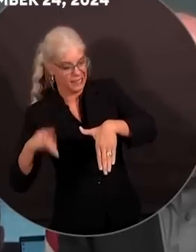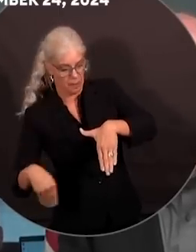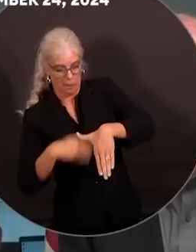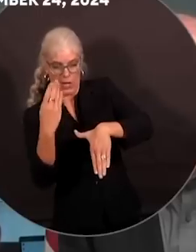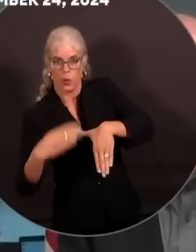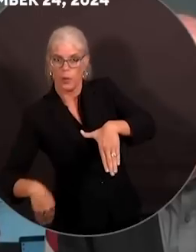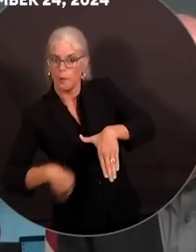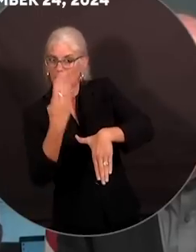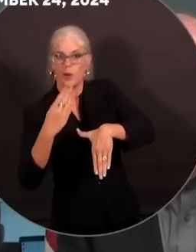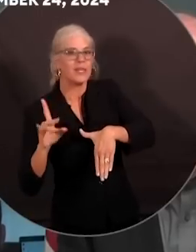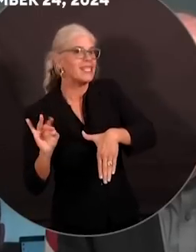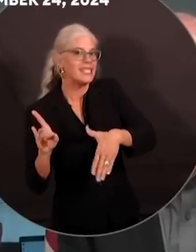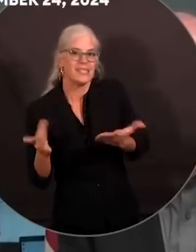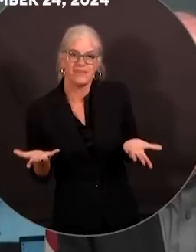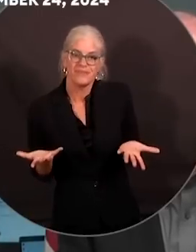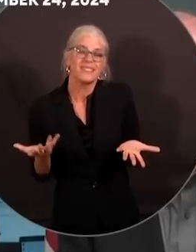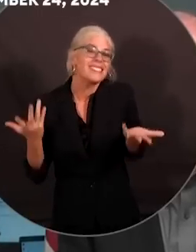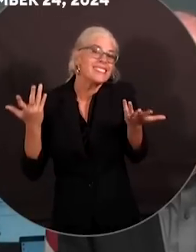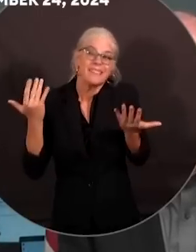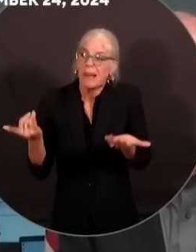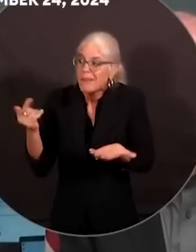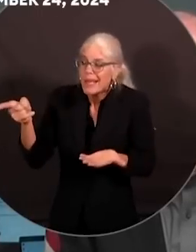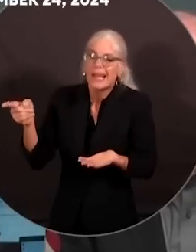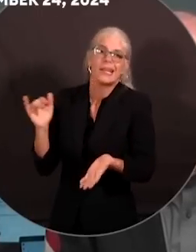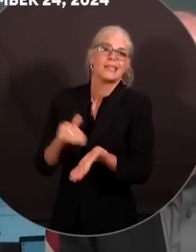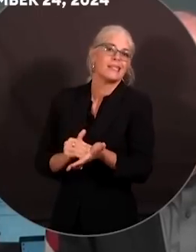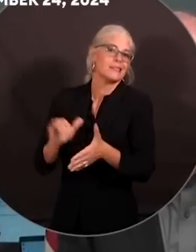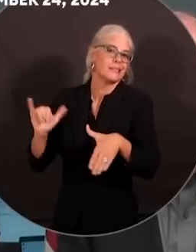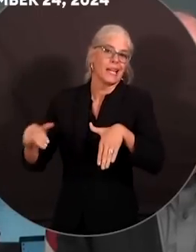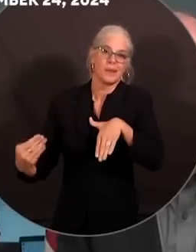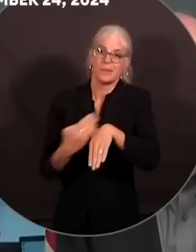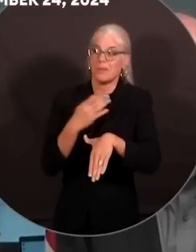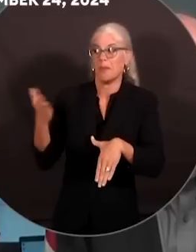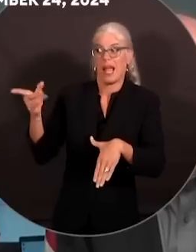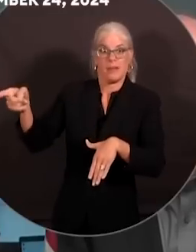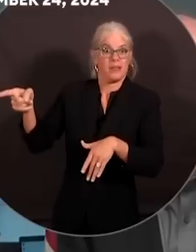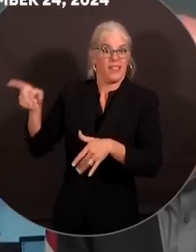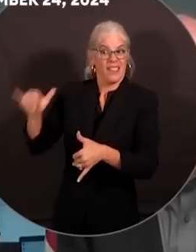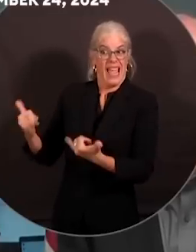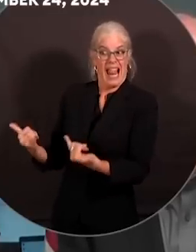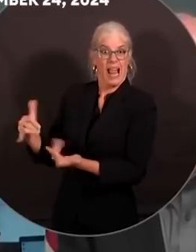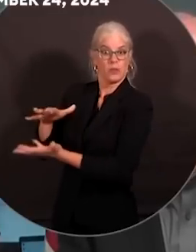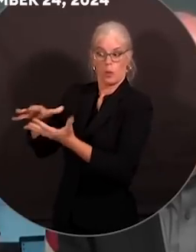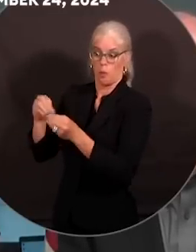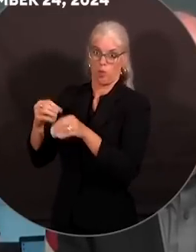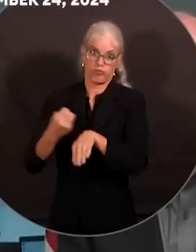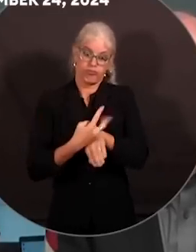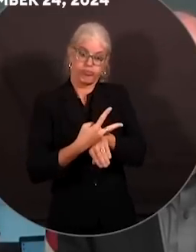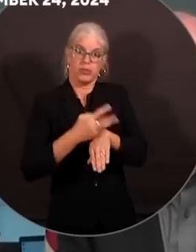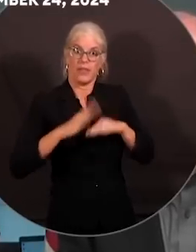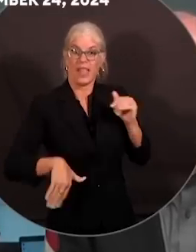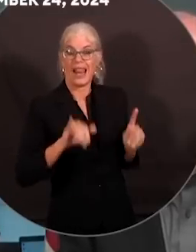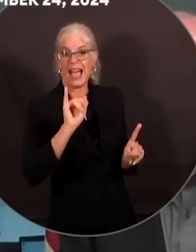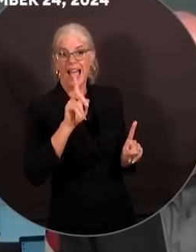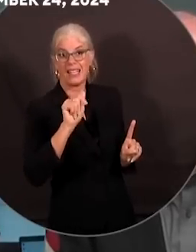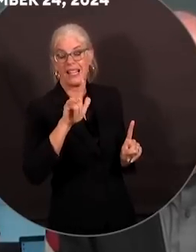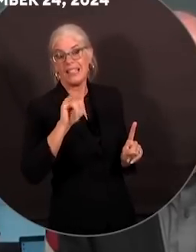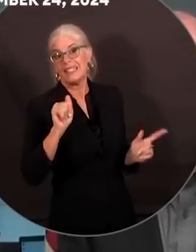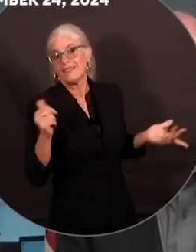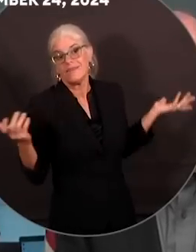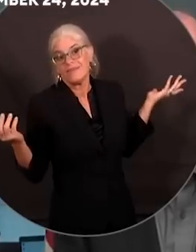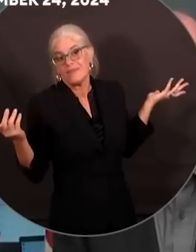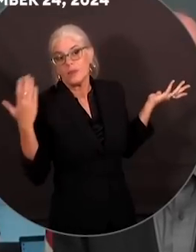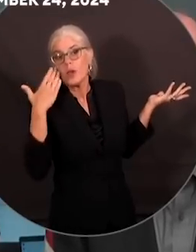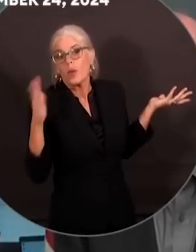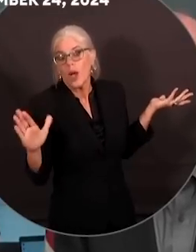this potentially could be even more powerful than Idalia. We'll see. But it's going to potentially impact areas